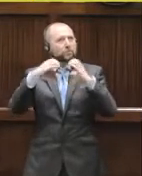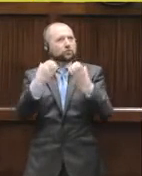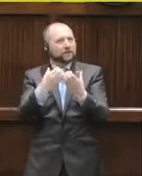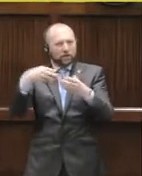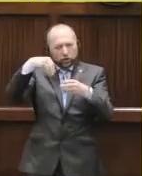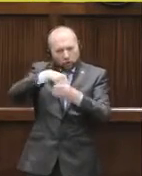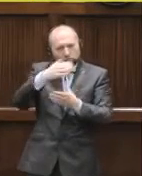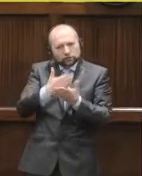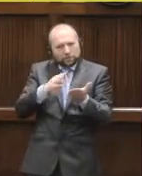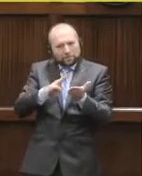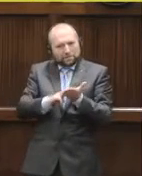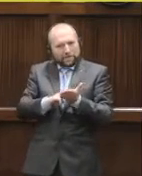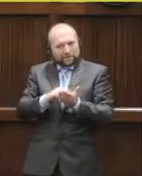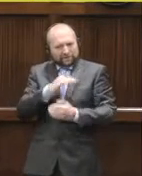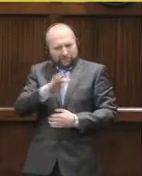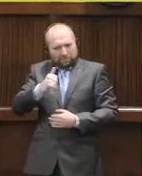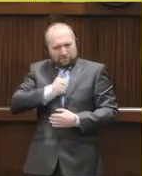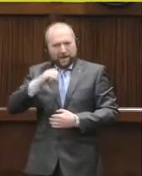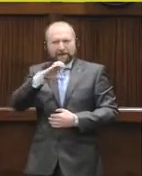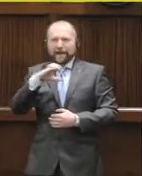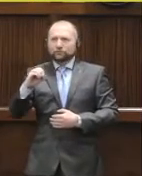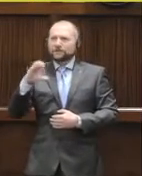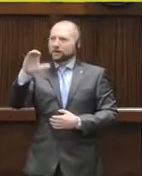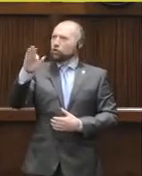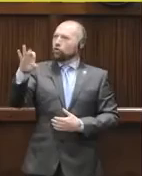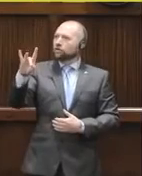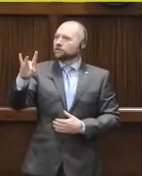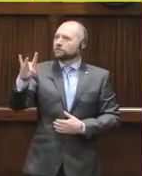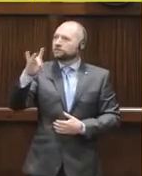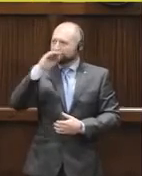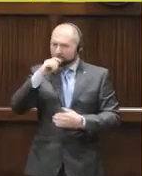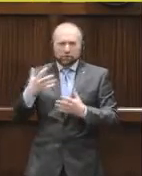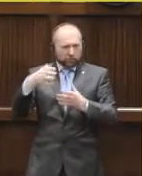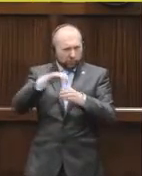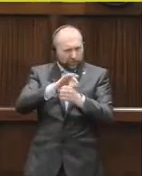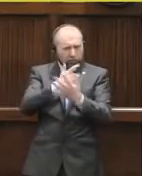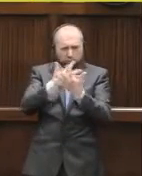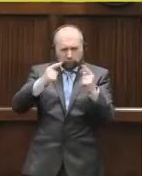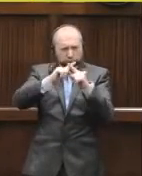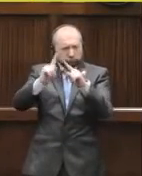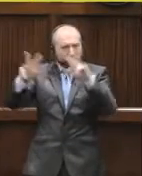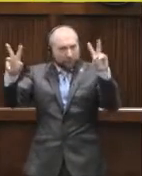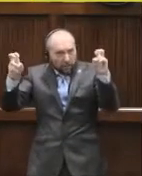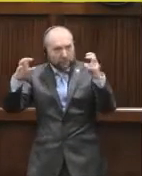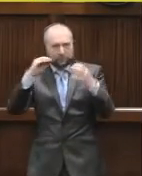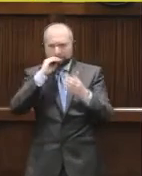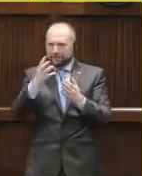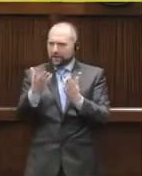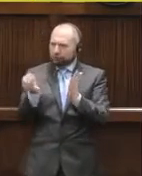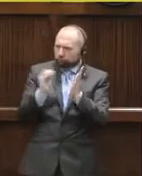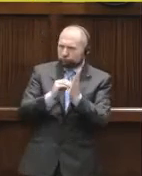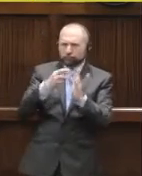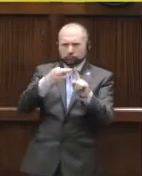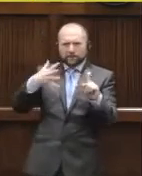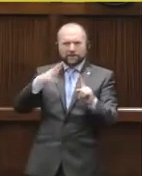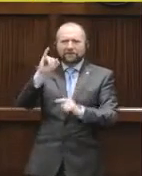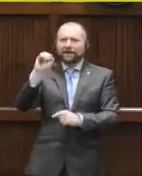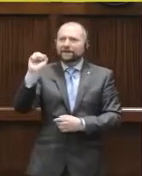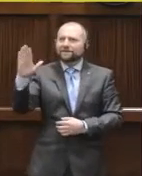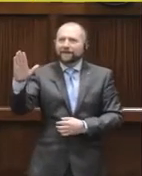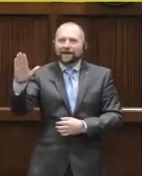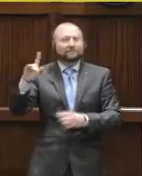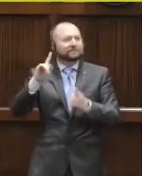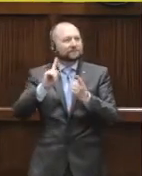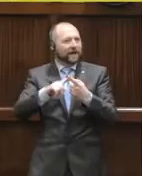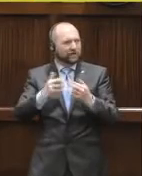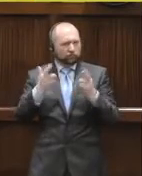Cork. It covers a wide range of topics, including the recognition of Irish Sign Language and the rights of the members of the deaf